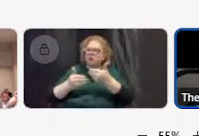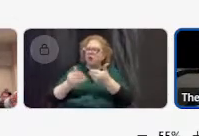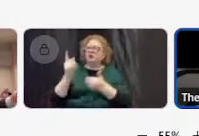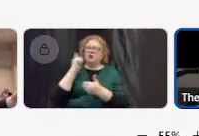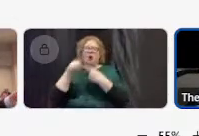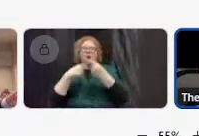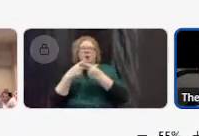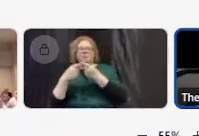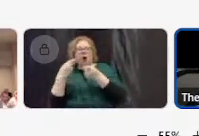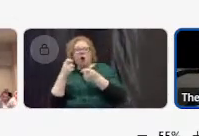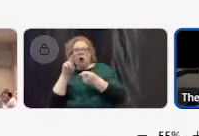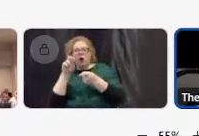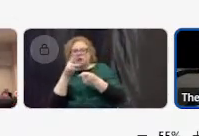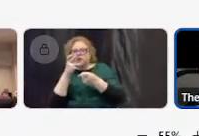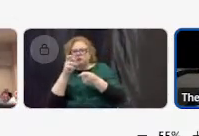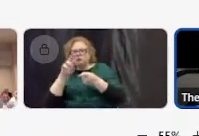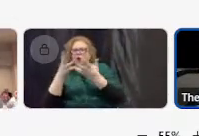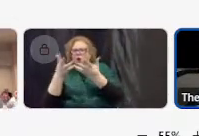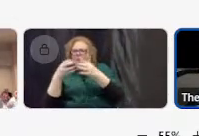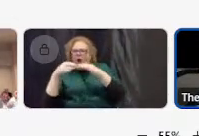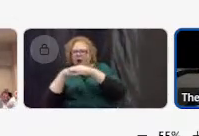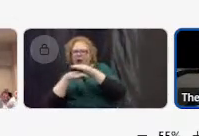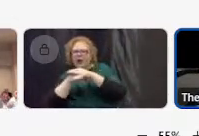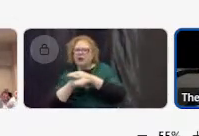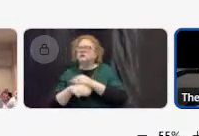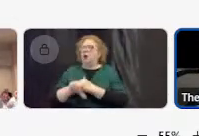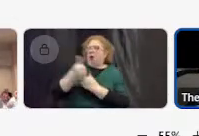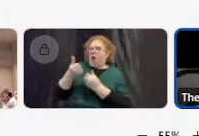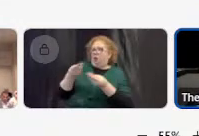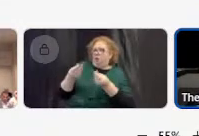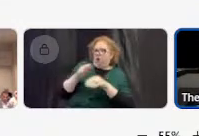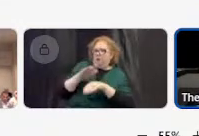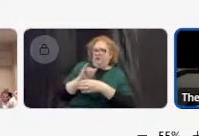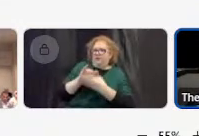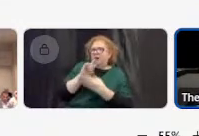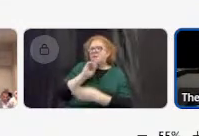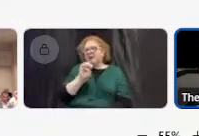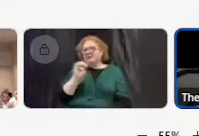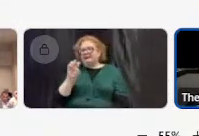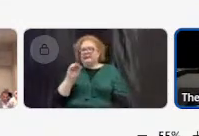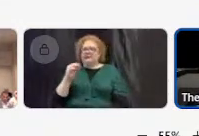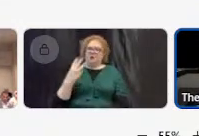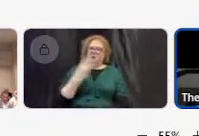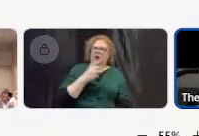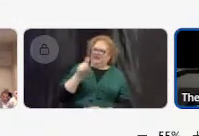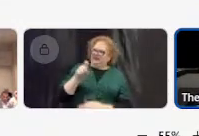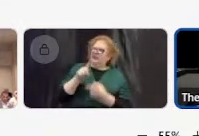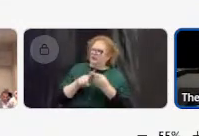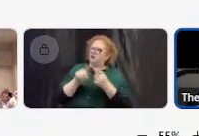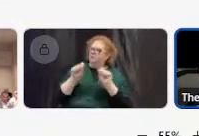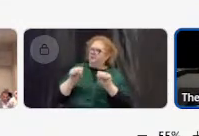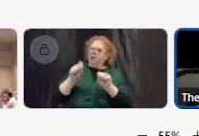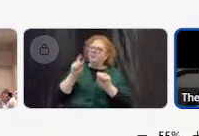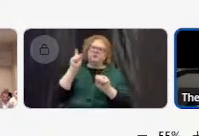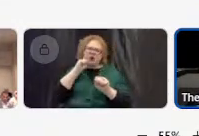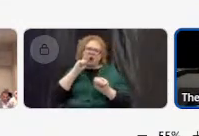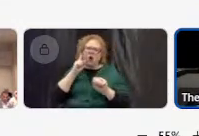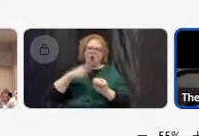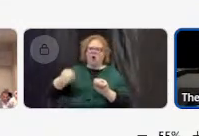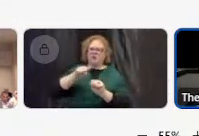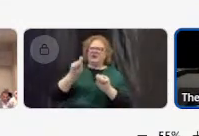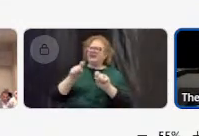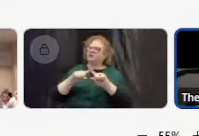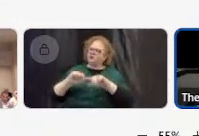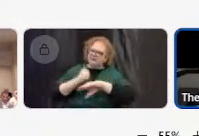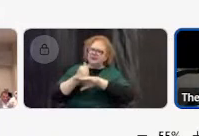There are property owners to the east and to the west that need to be conferred. We've asked the city staff to conduct meetings with these folks,